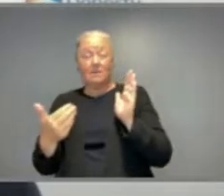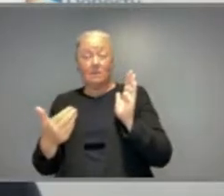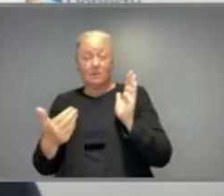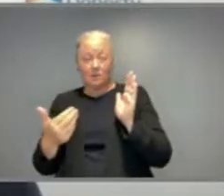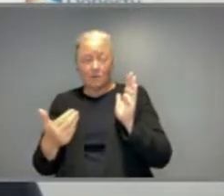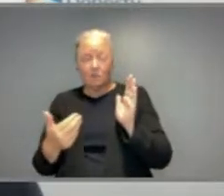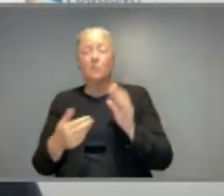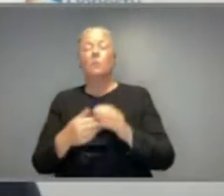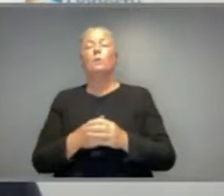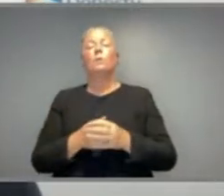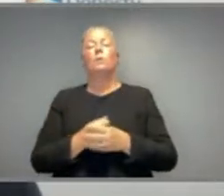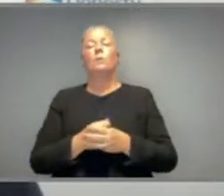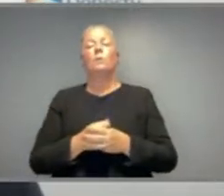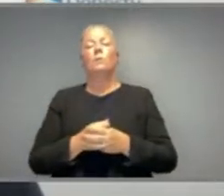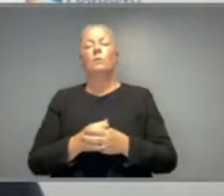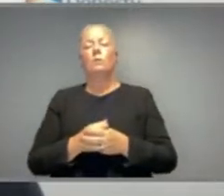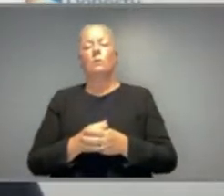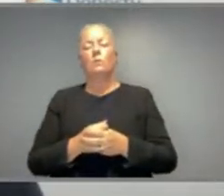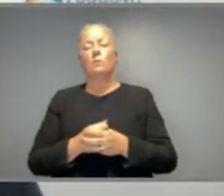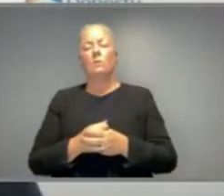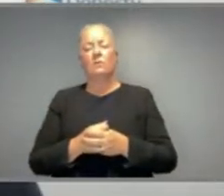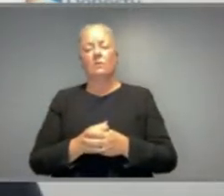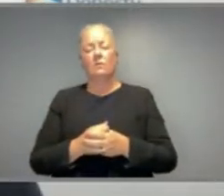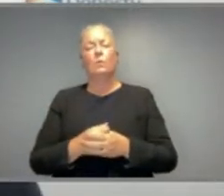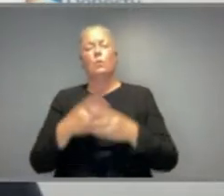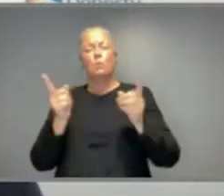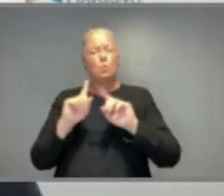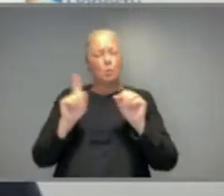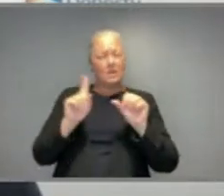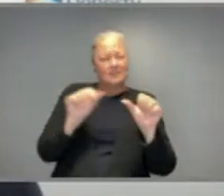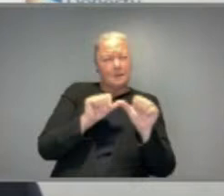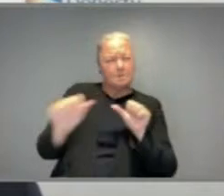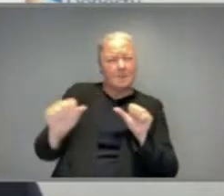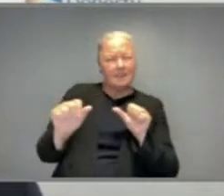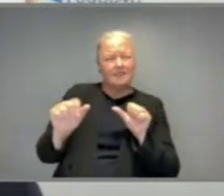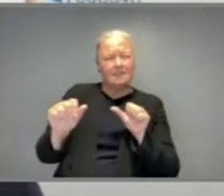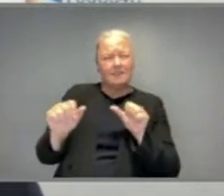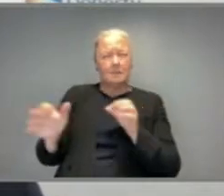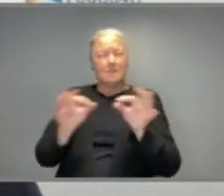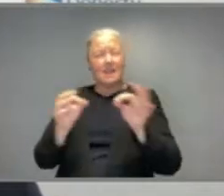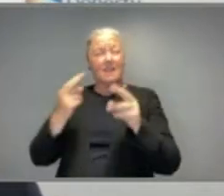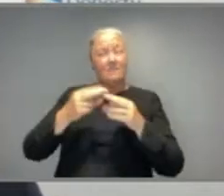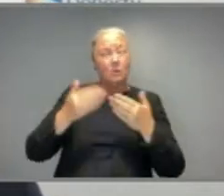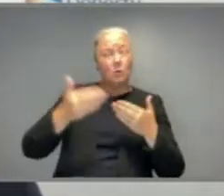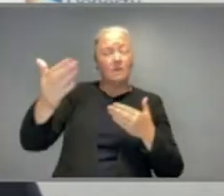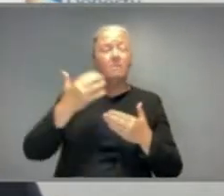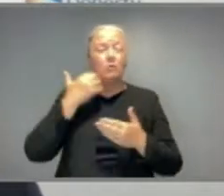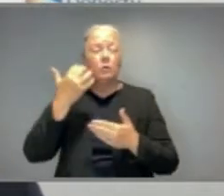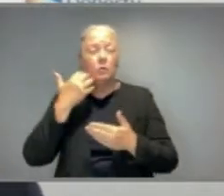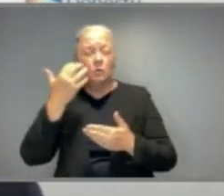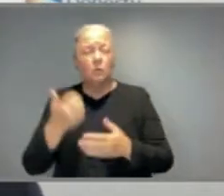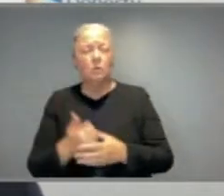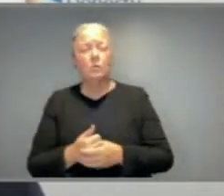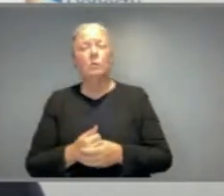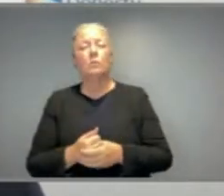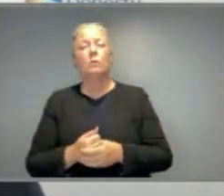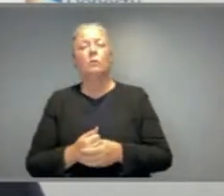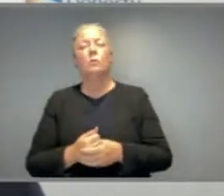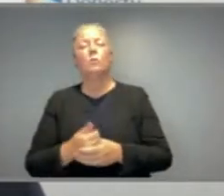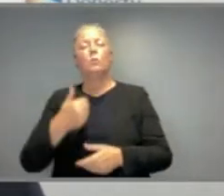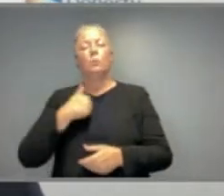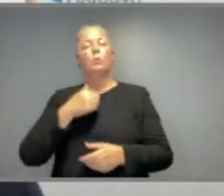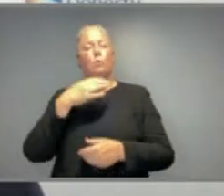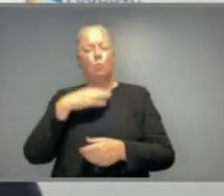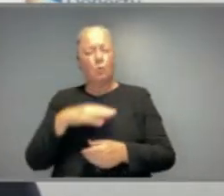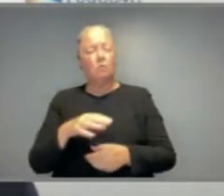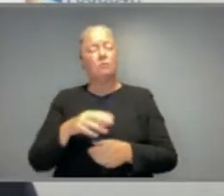program, looking at the best strategic use in moving forward, our recommendation is to pursue a strategy that draws on